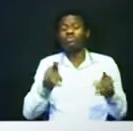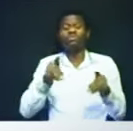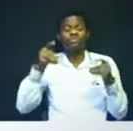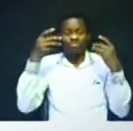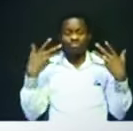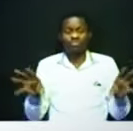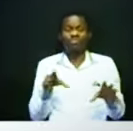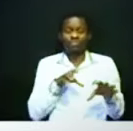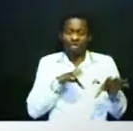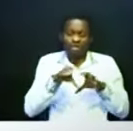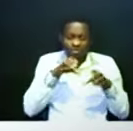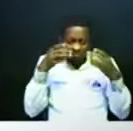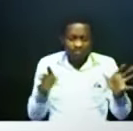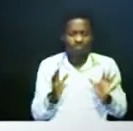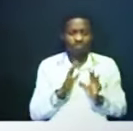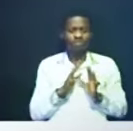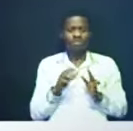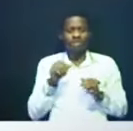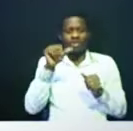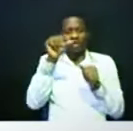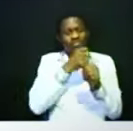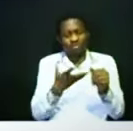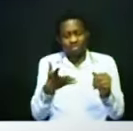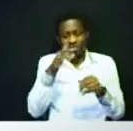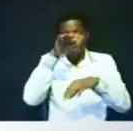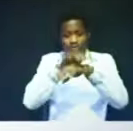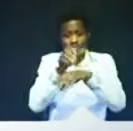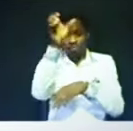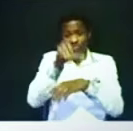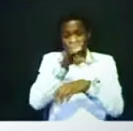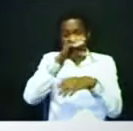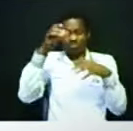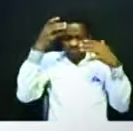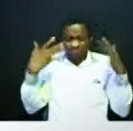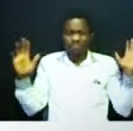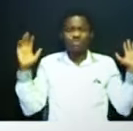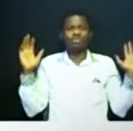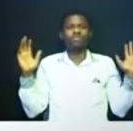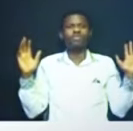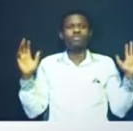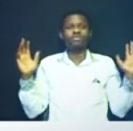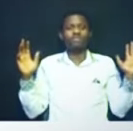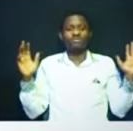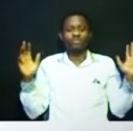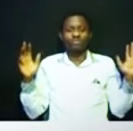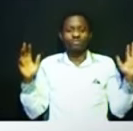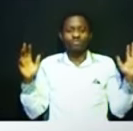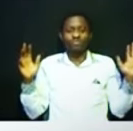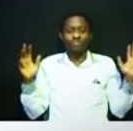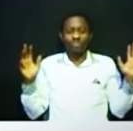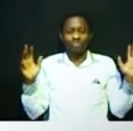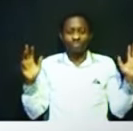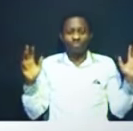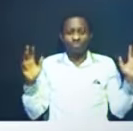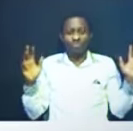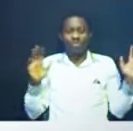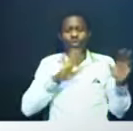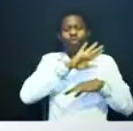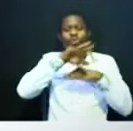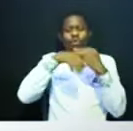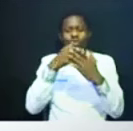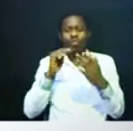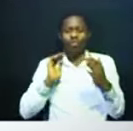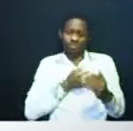All that he needs to do, he has accomplished it on the cross. And all our benefits are